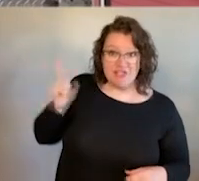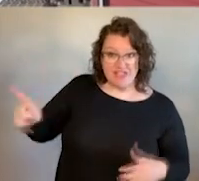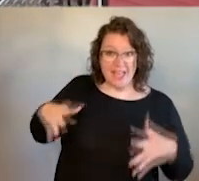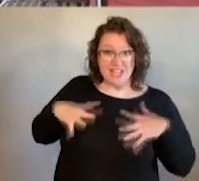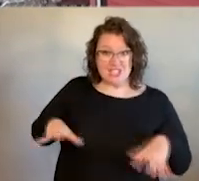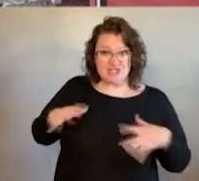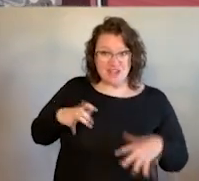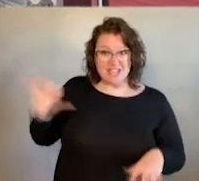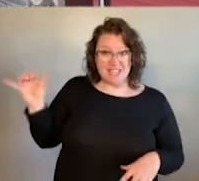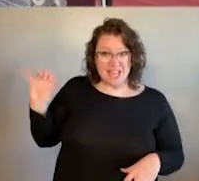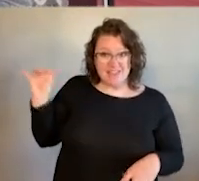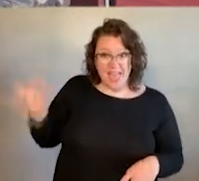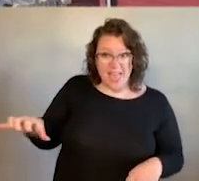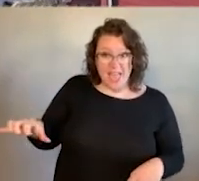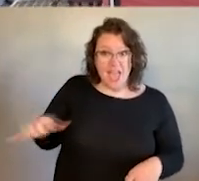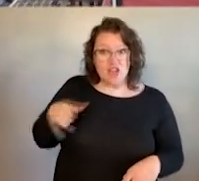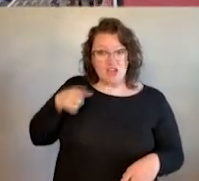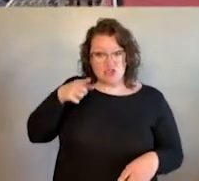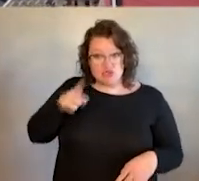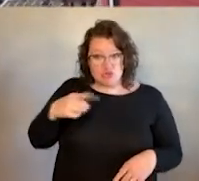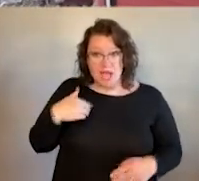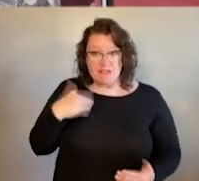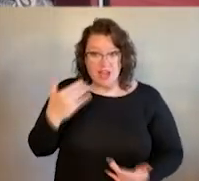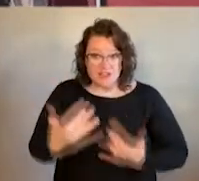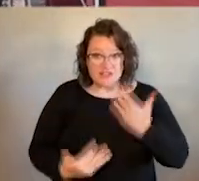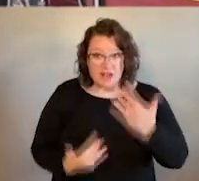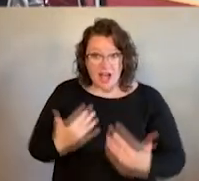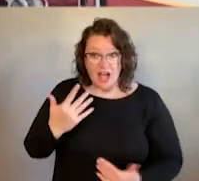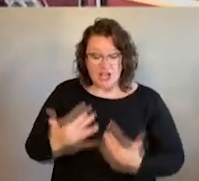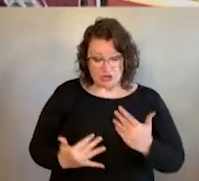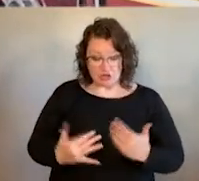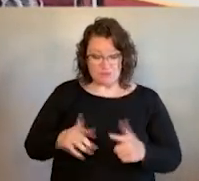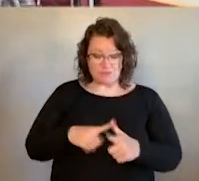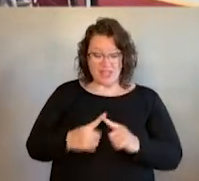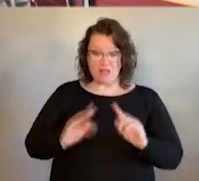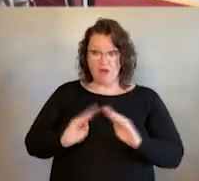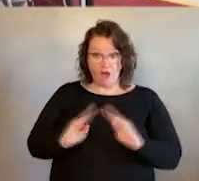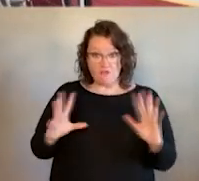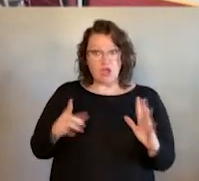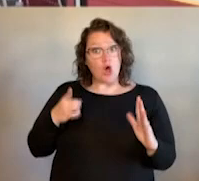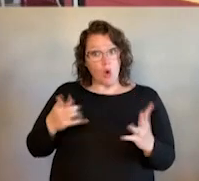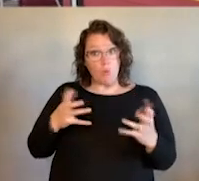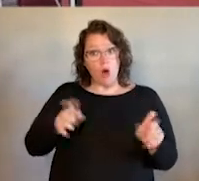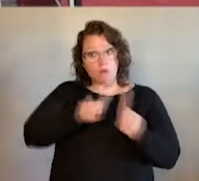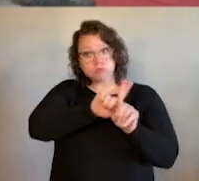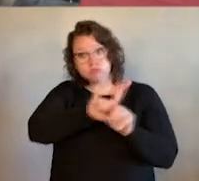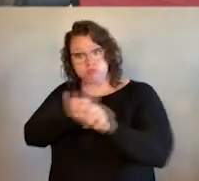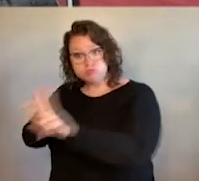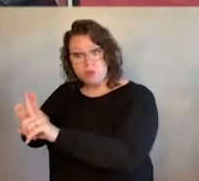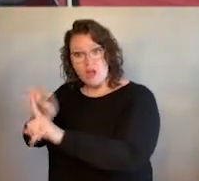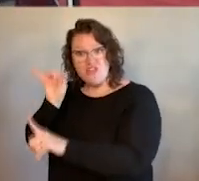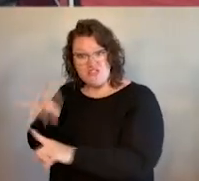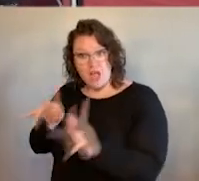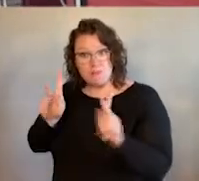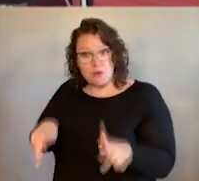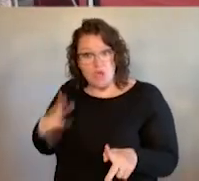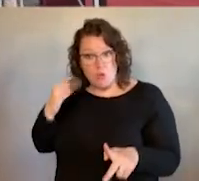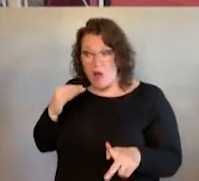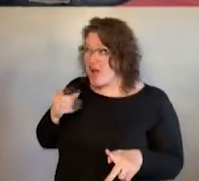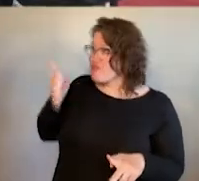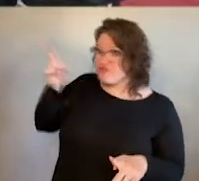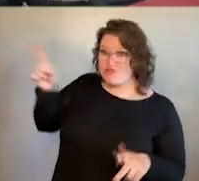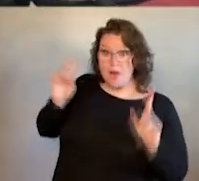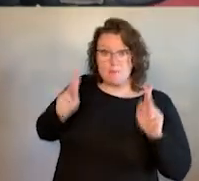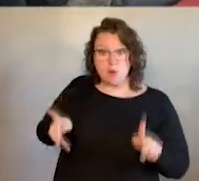dressed like this and you had a fire, then obviously you would want to go with that person because they're going to take you